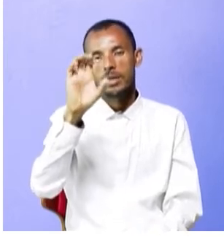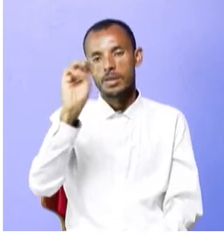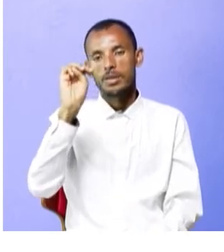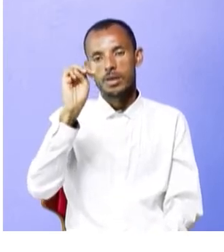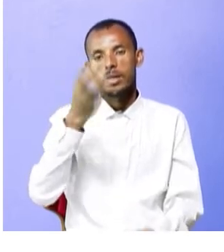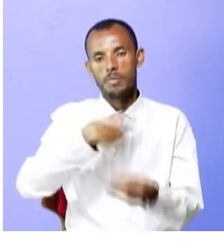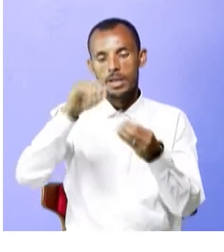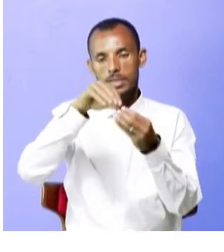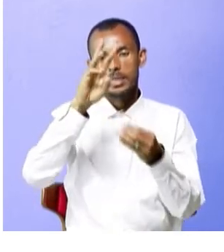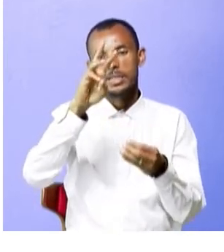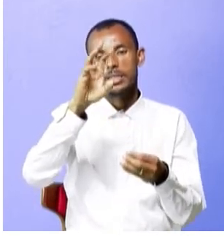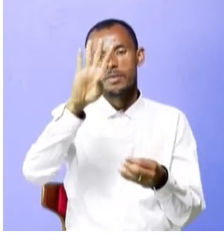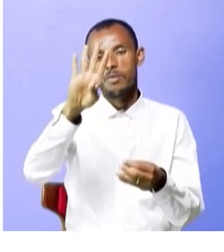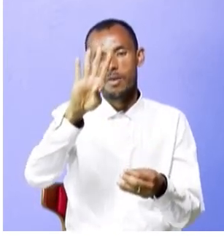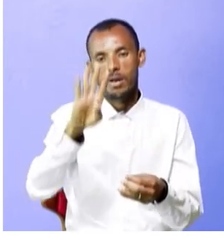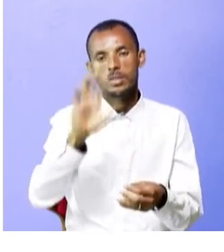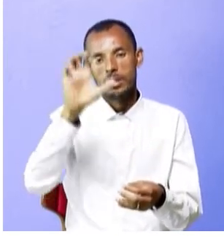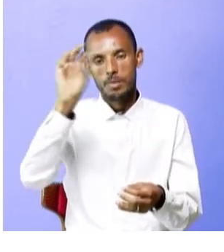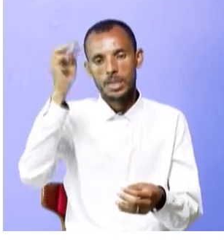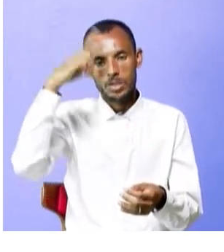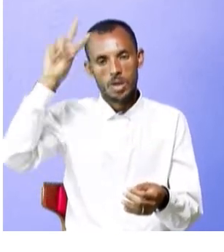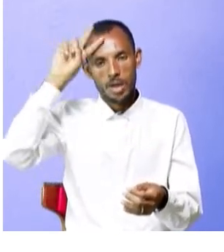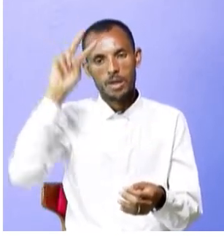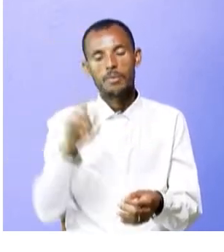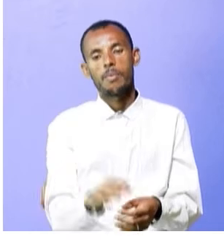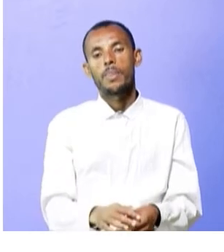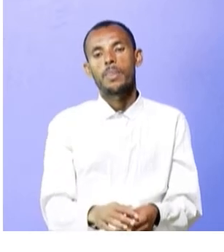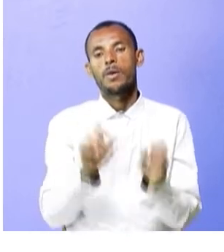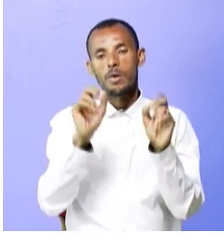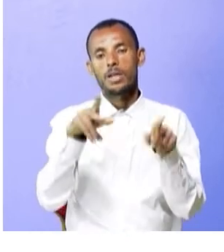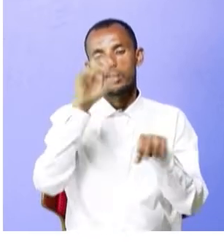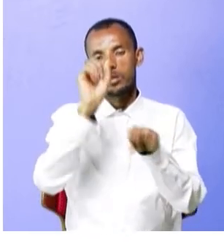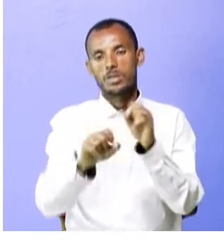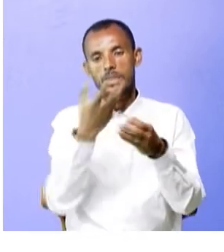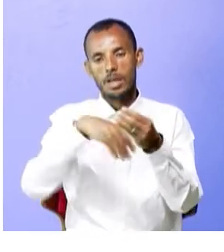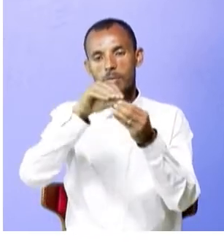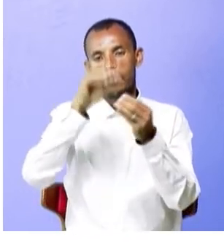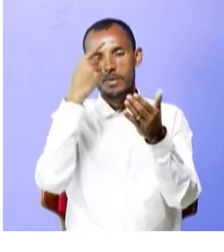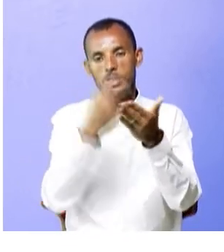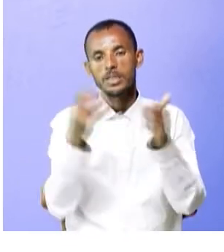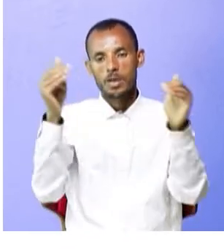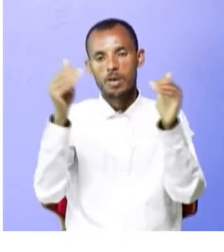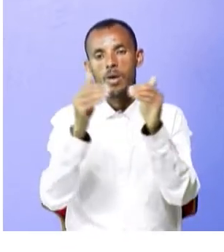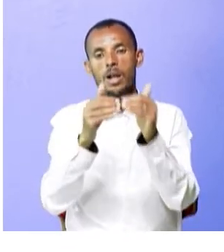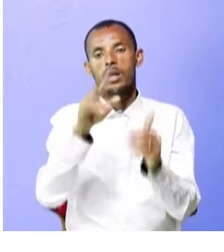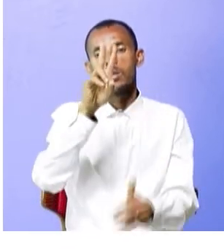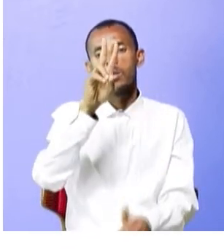square plus 64 centimeter square. Okay, so the sum of this becomes